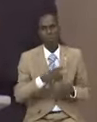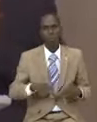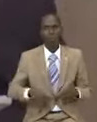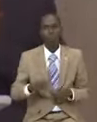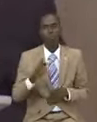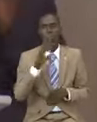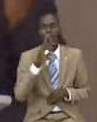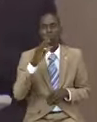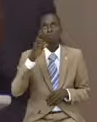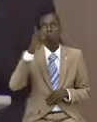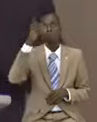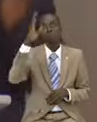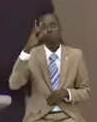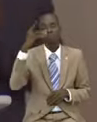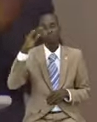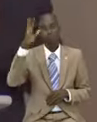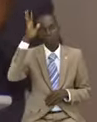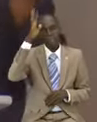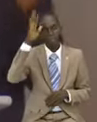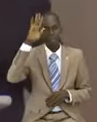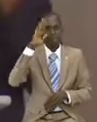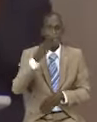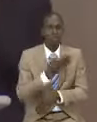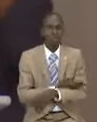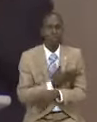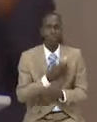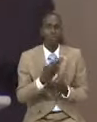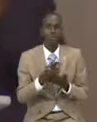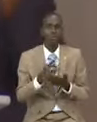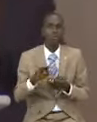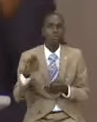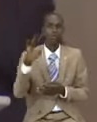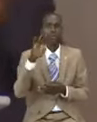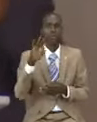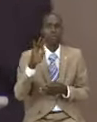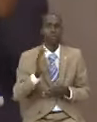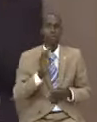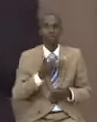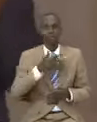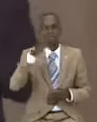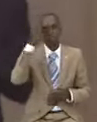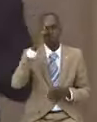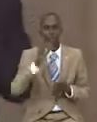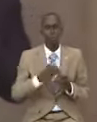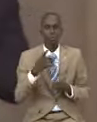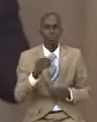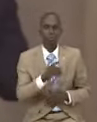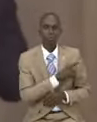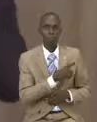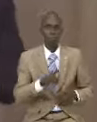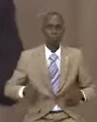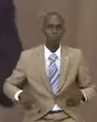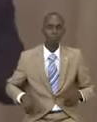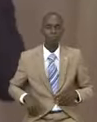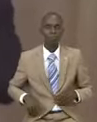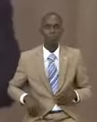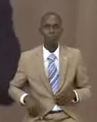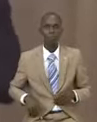God the Son, and God the Holy Spirit. Our father in the Lord